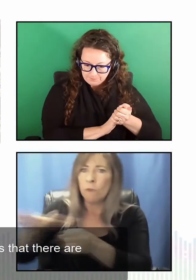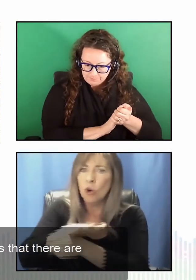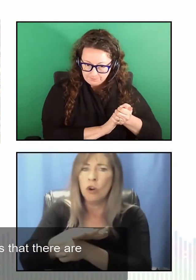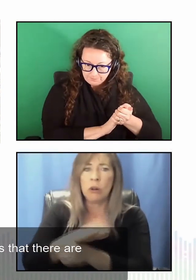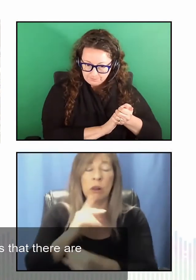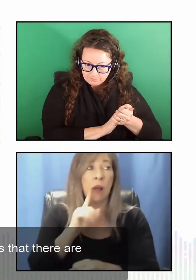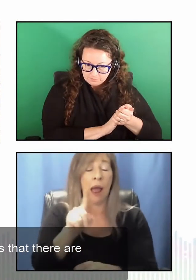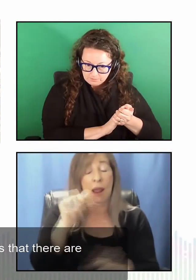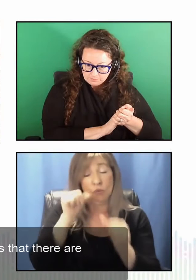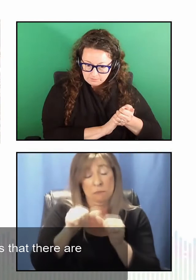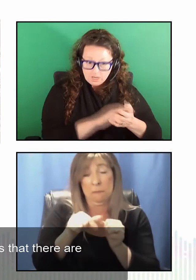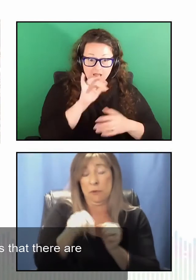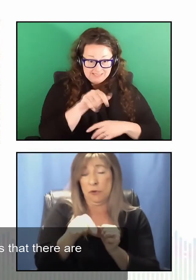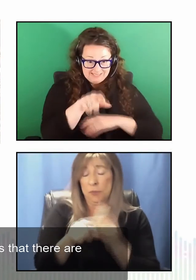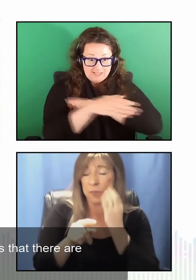was that